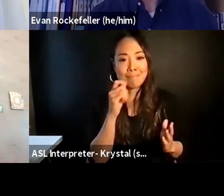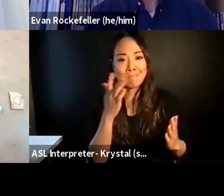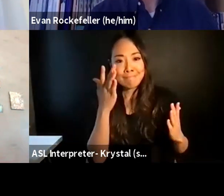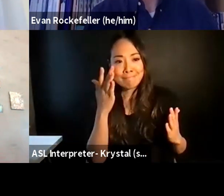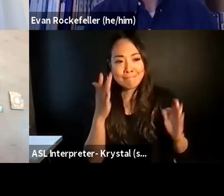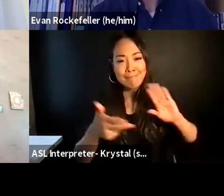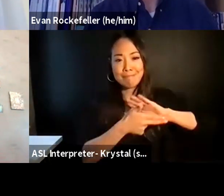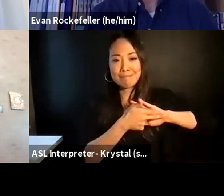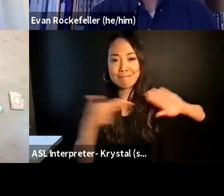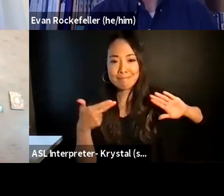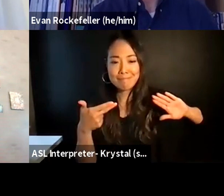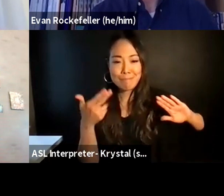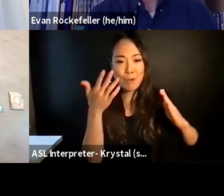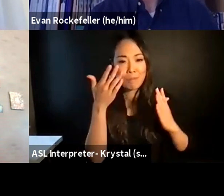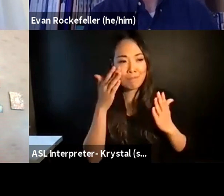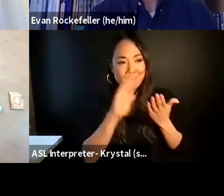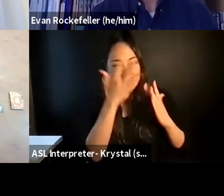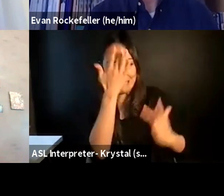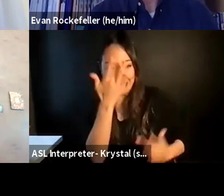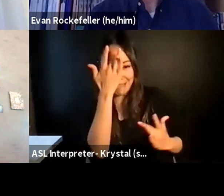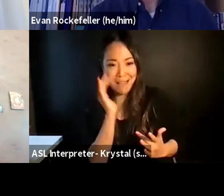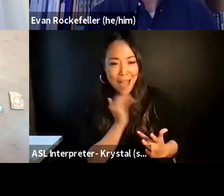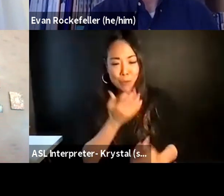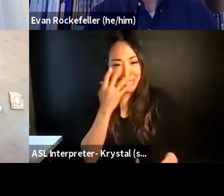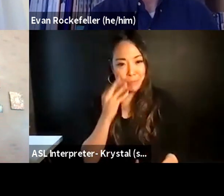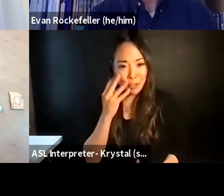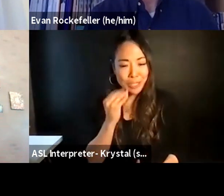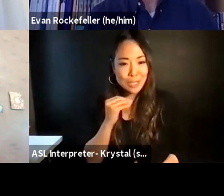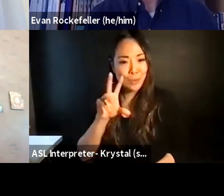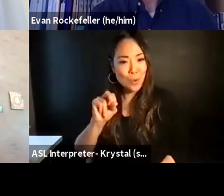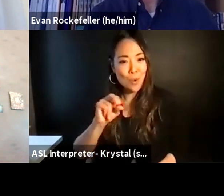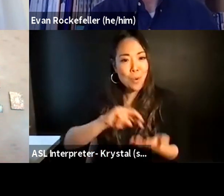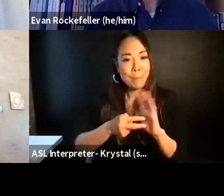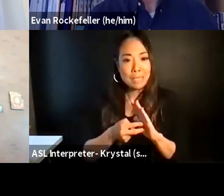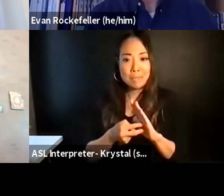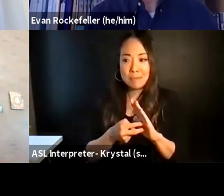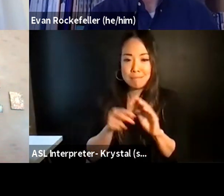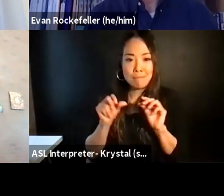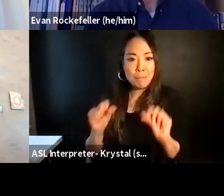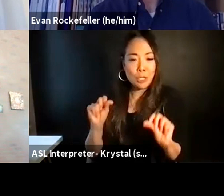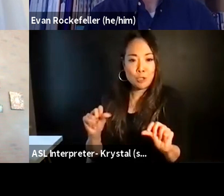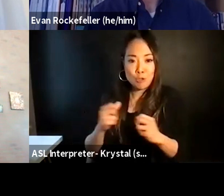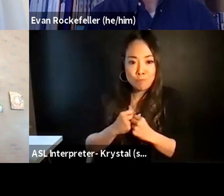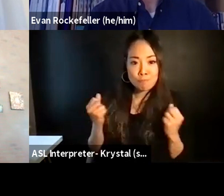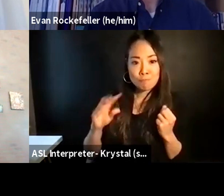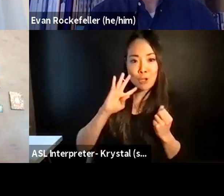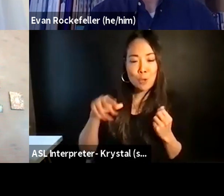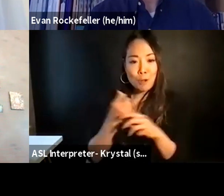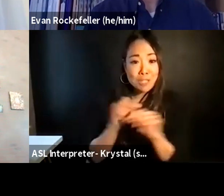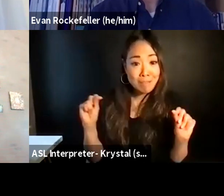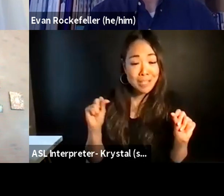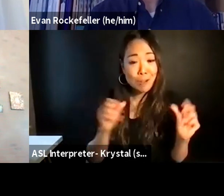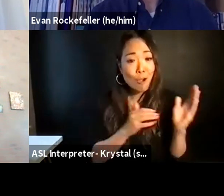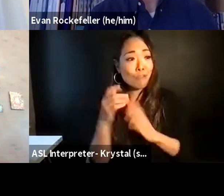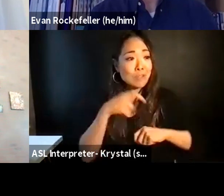sense of safety, right? Again, talking about race, there have been times where I express, I don't feel safe because of the color of my skin. I don't feel